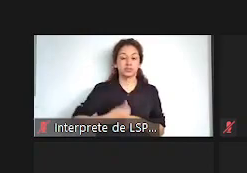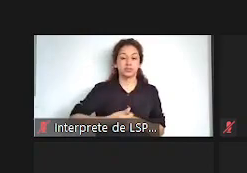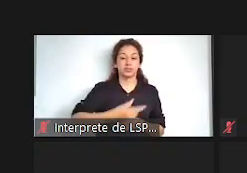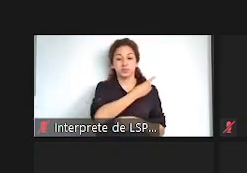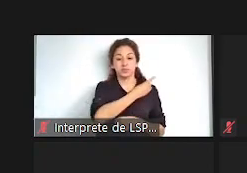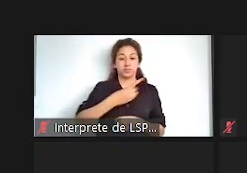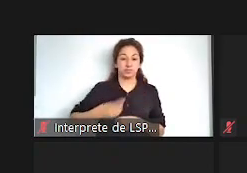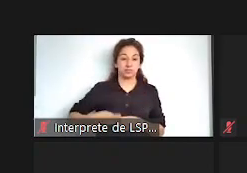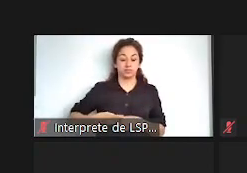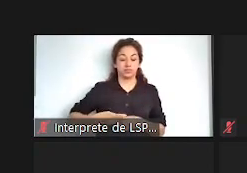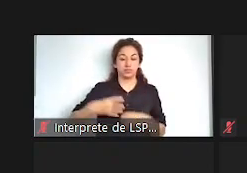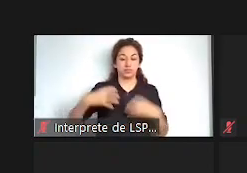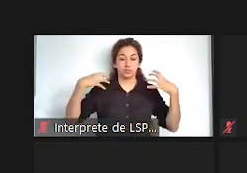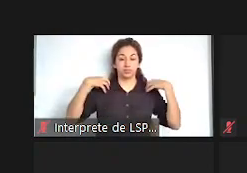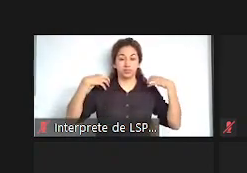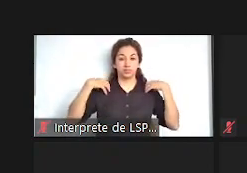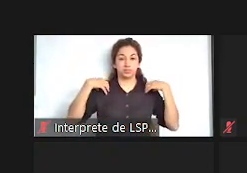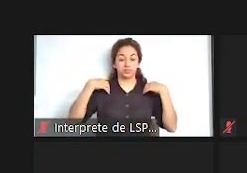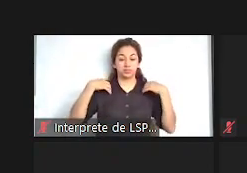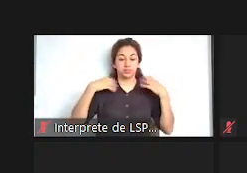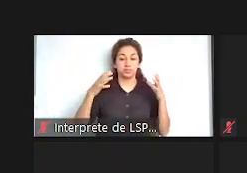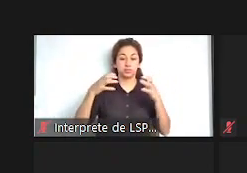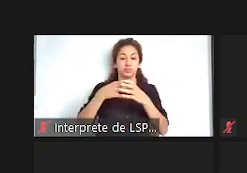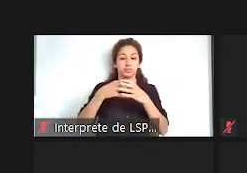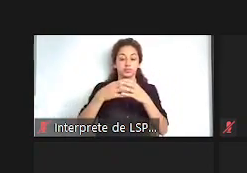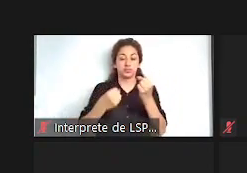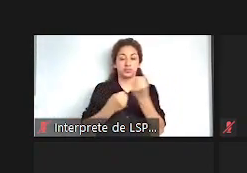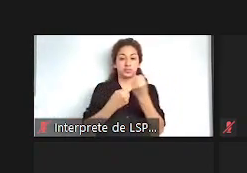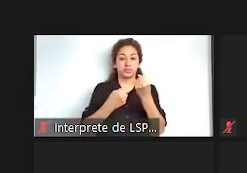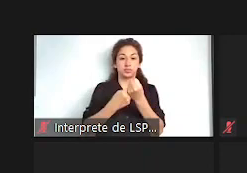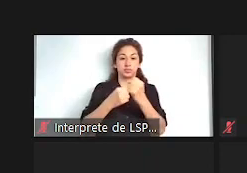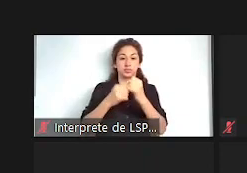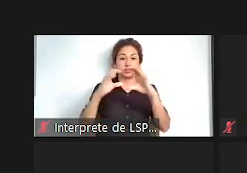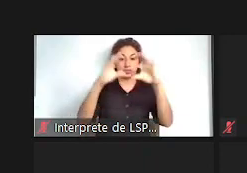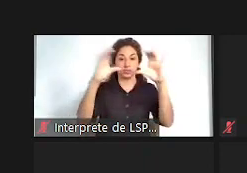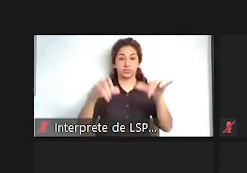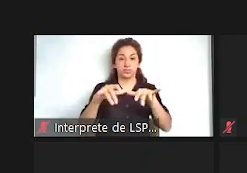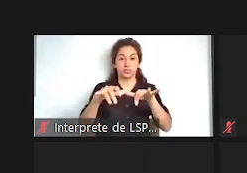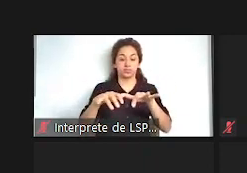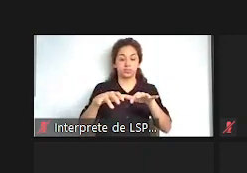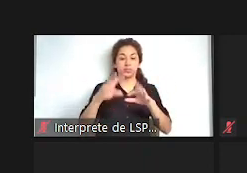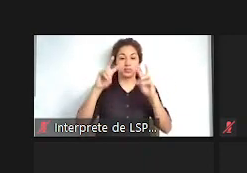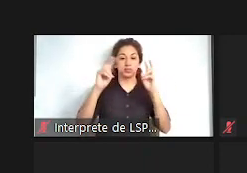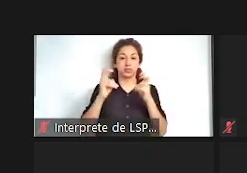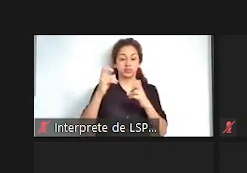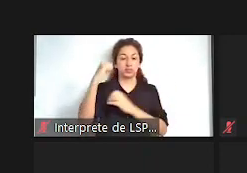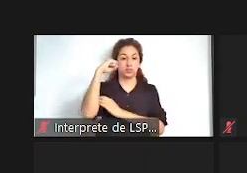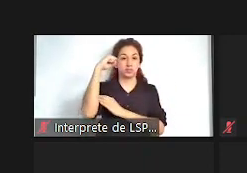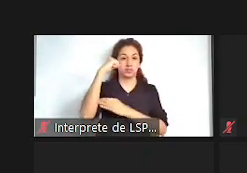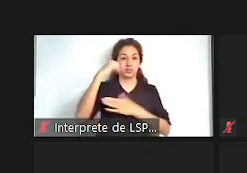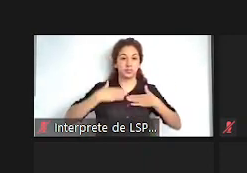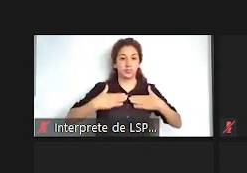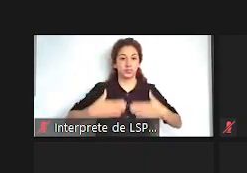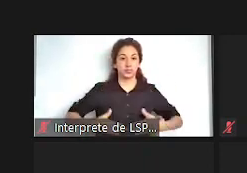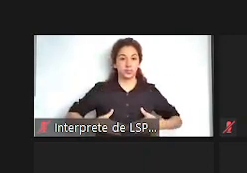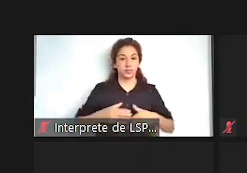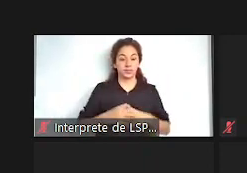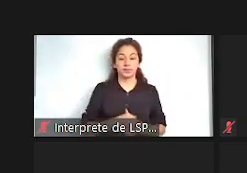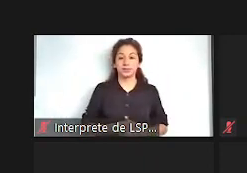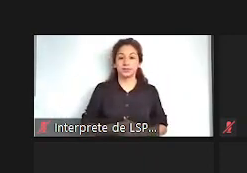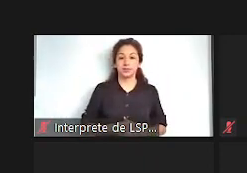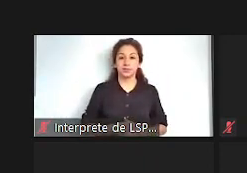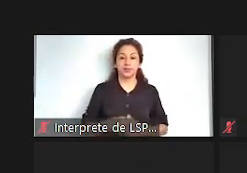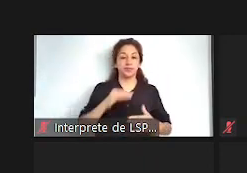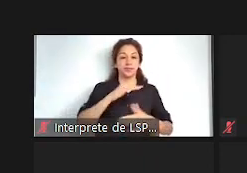executive director of our cooperation on the platform of a civil society on business and human rights